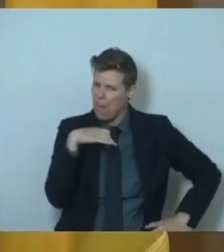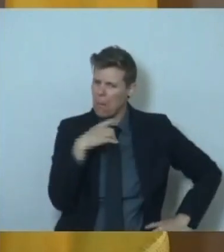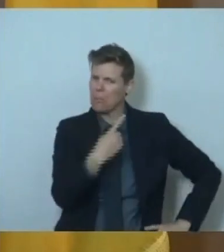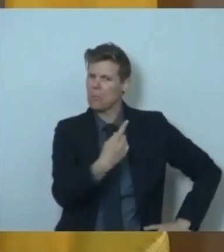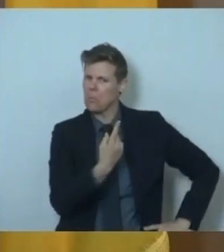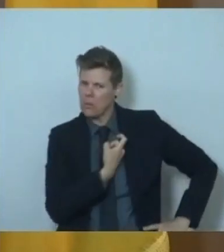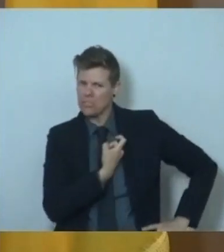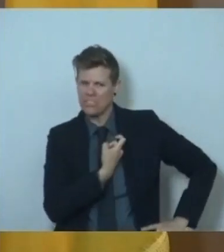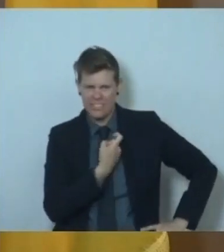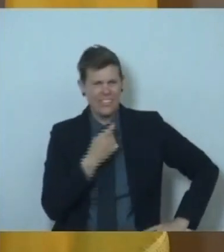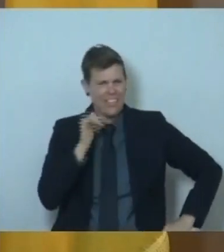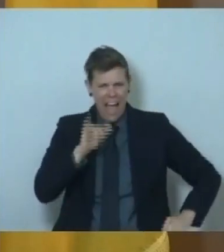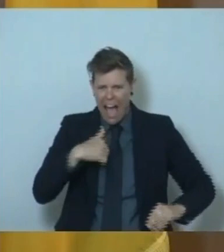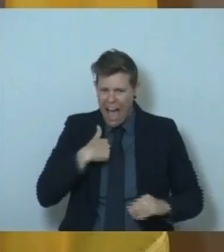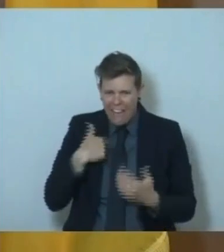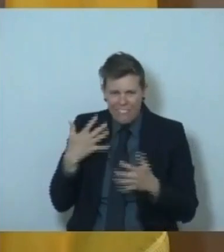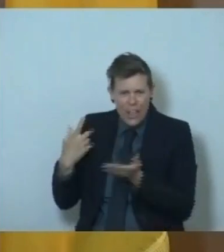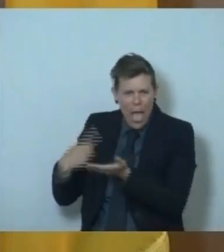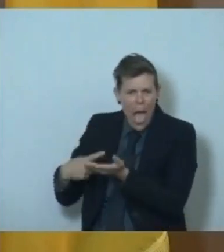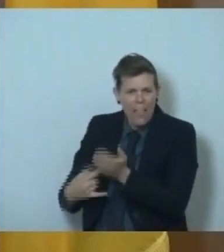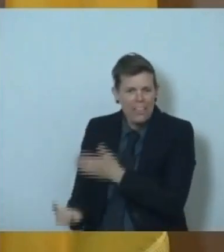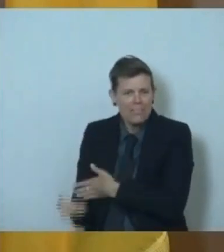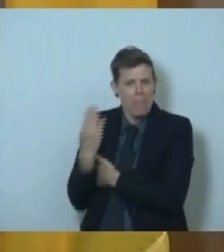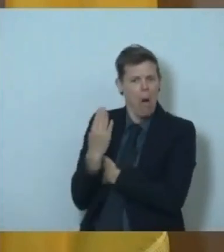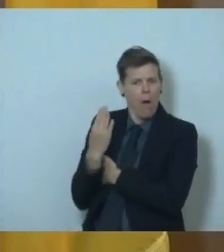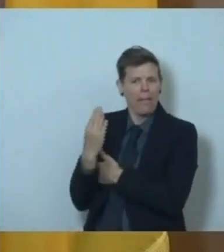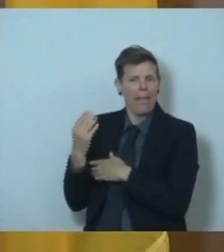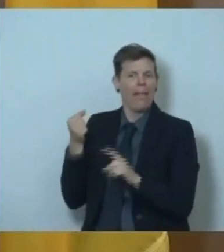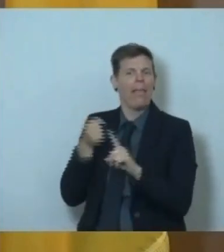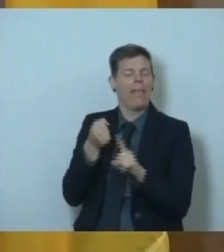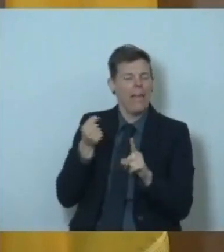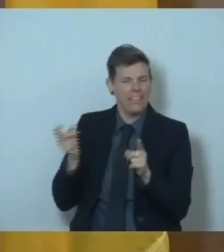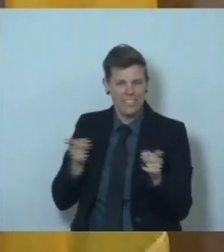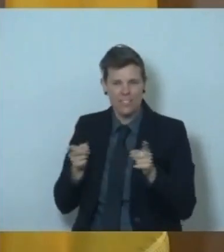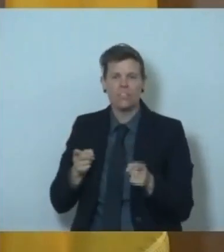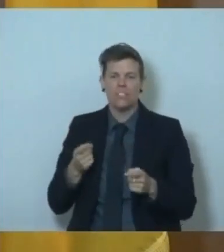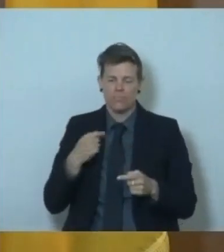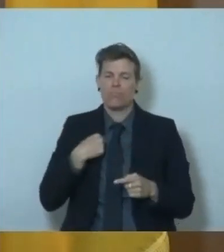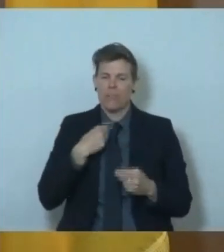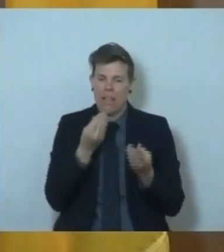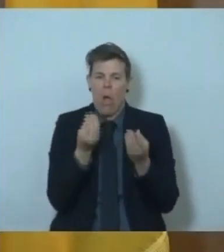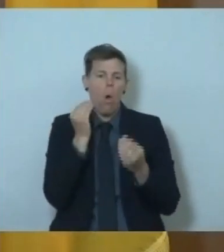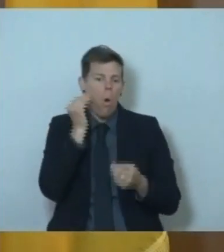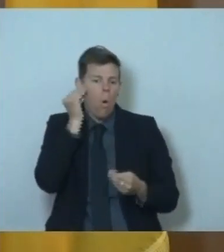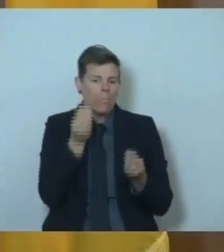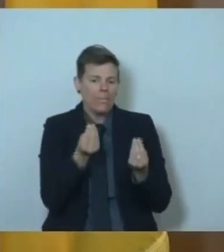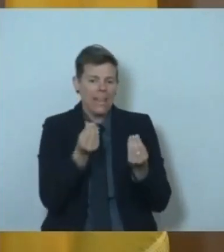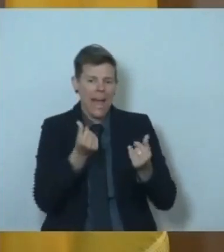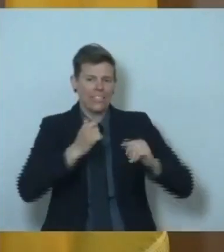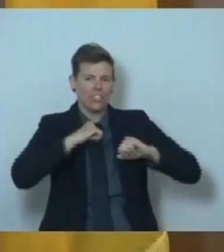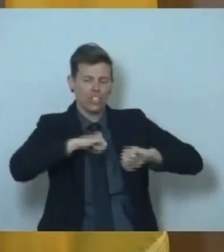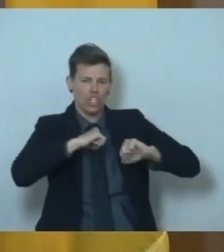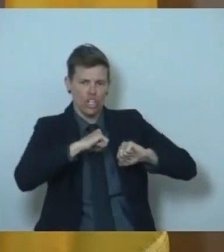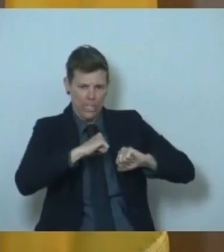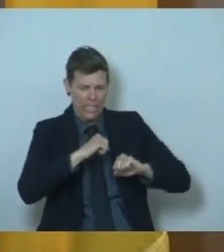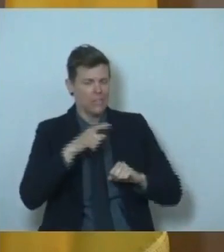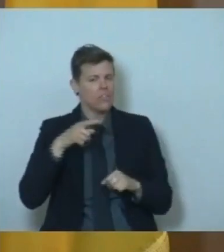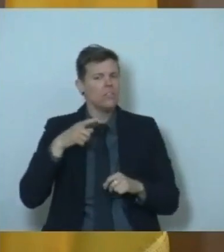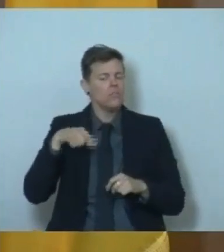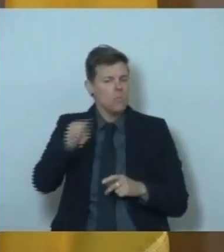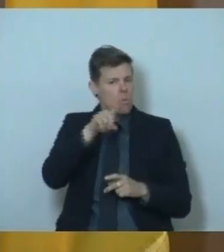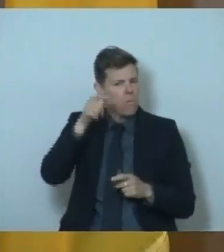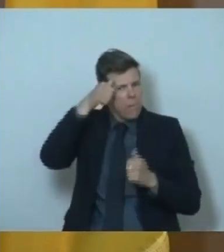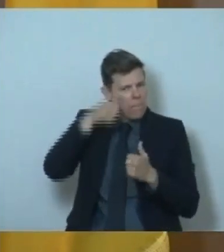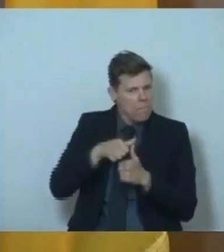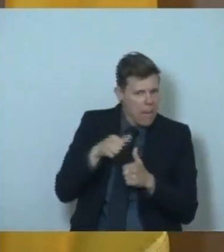folks at Homeland Security. And you might remember that I talked about asking folks to do our emergency